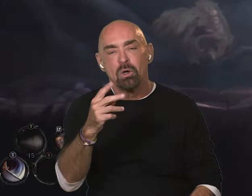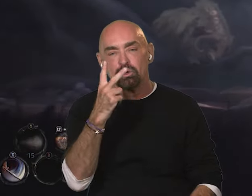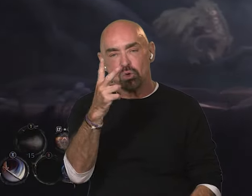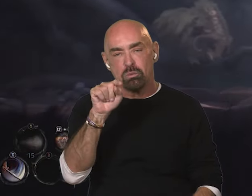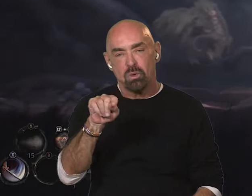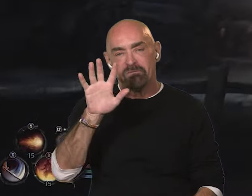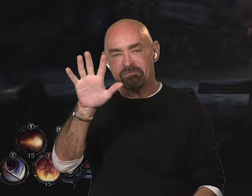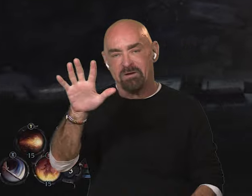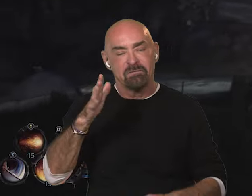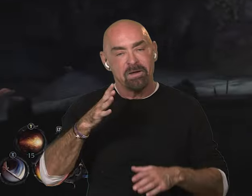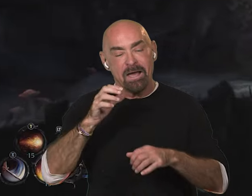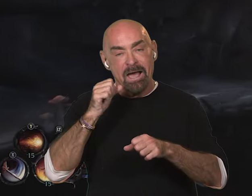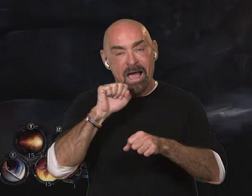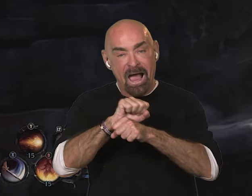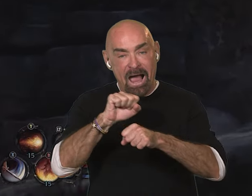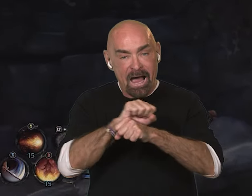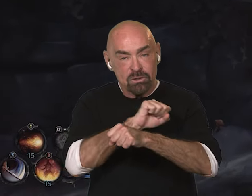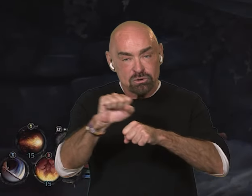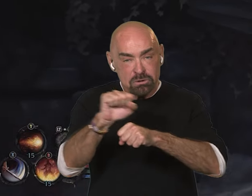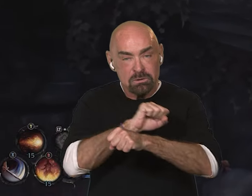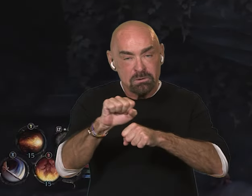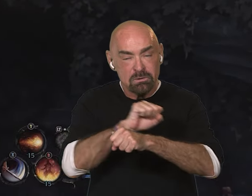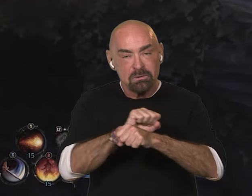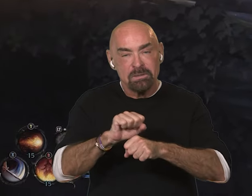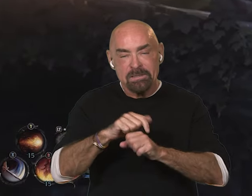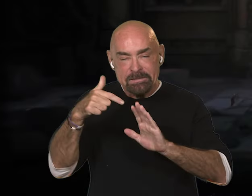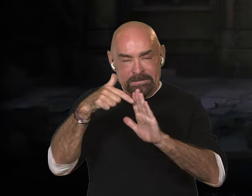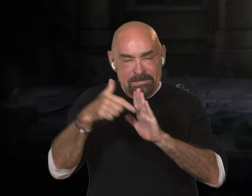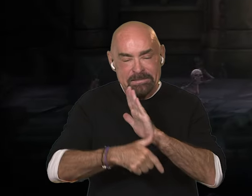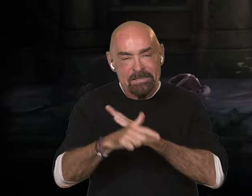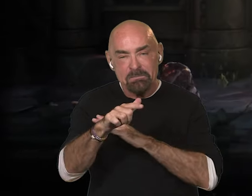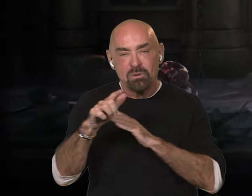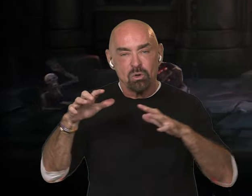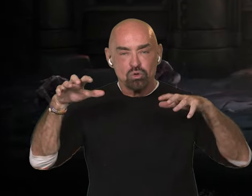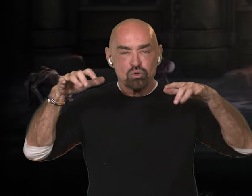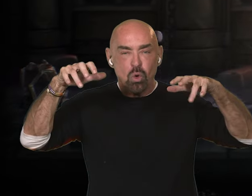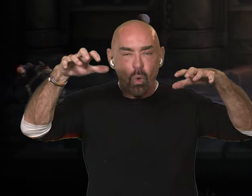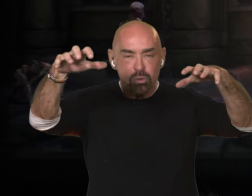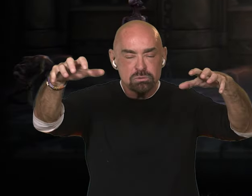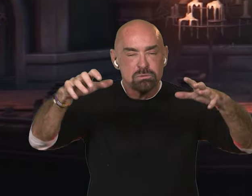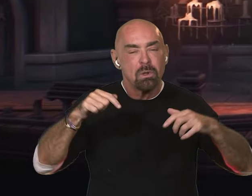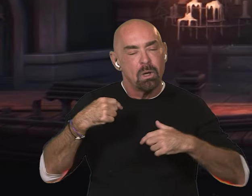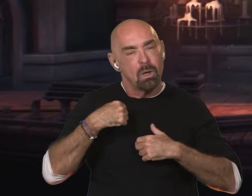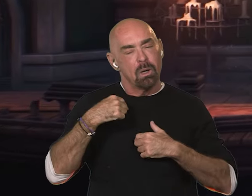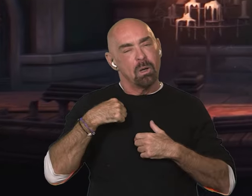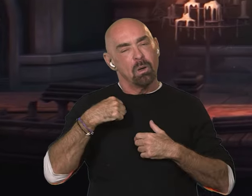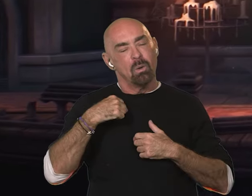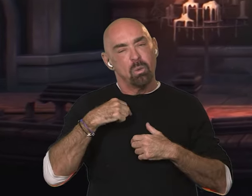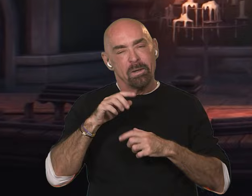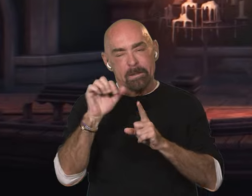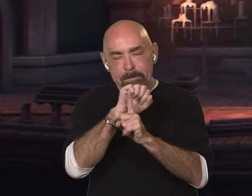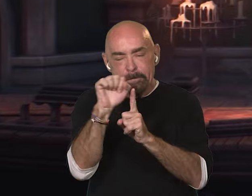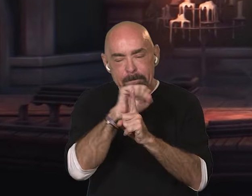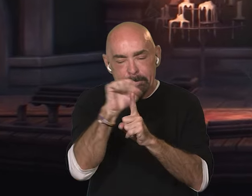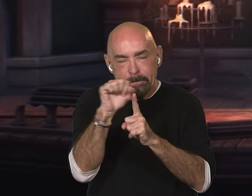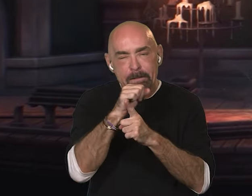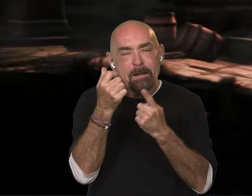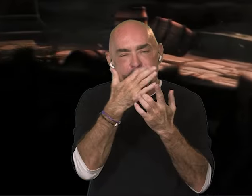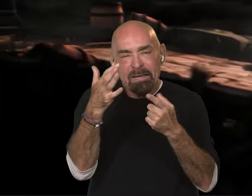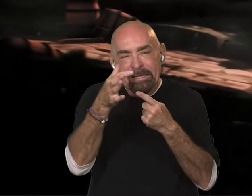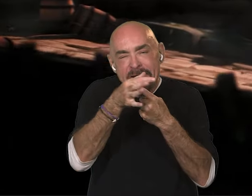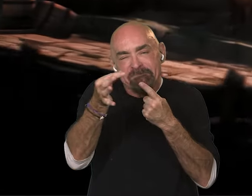Mandragora is a 2.5D action RPG side-scroller with deep Metroidvania and Souls-like elements. We're currently working on